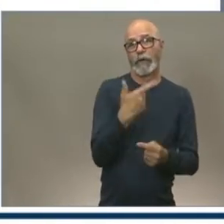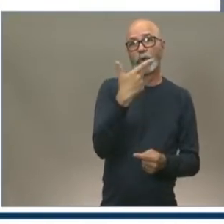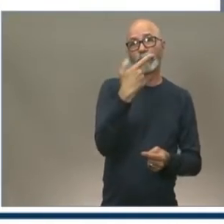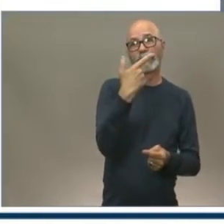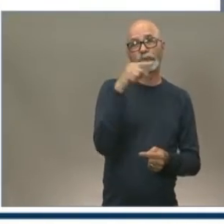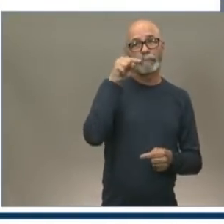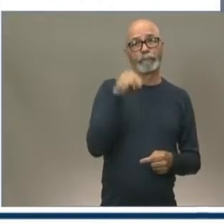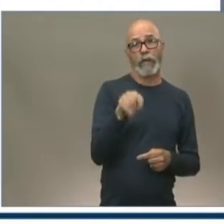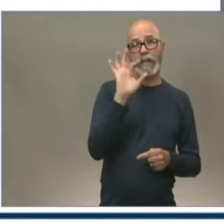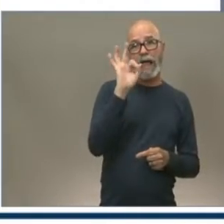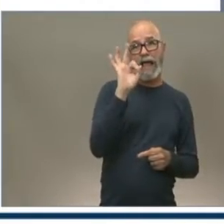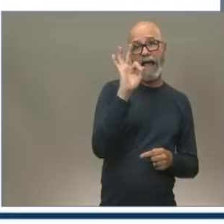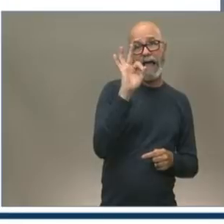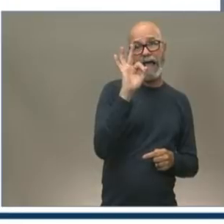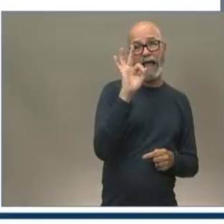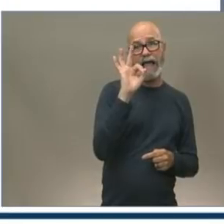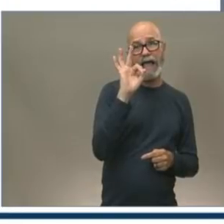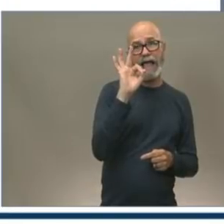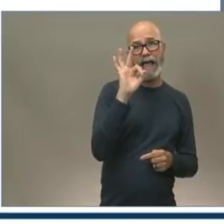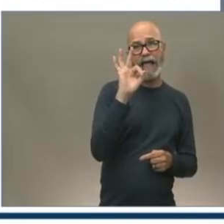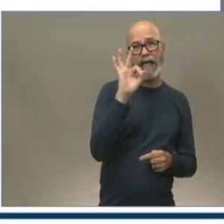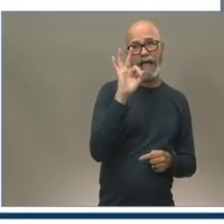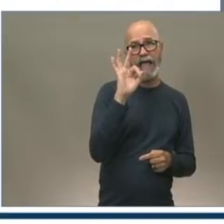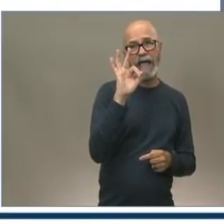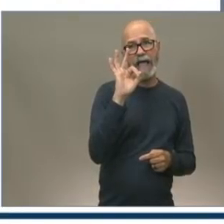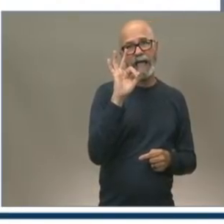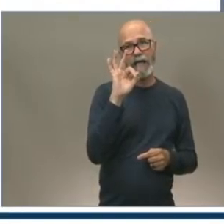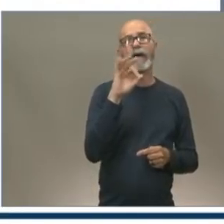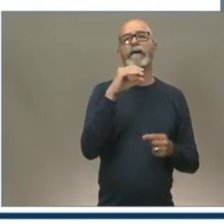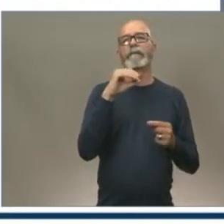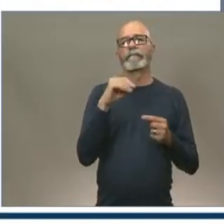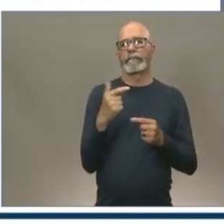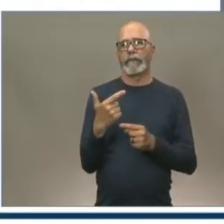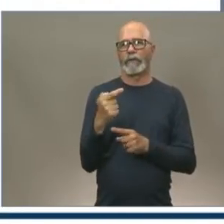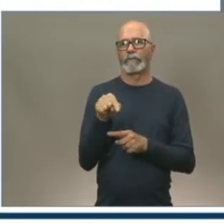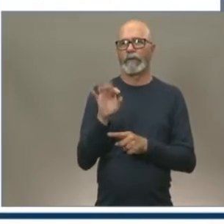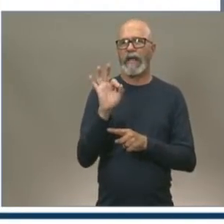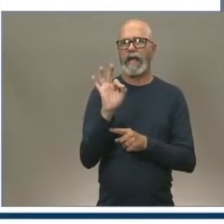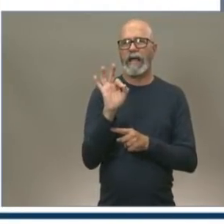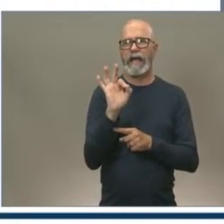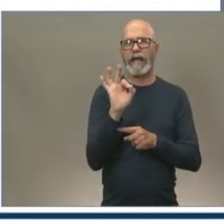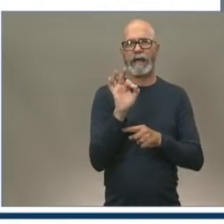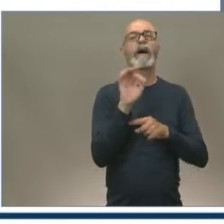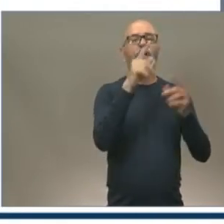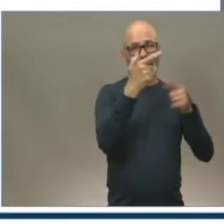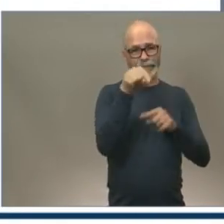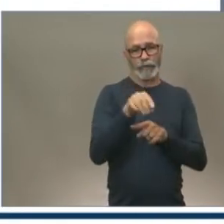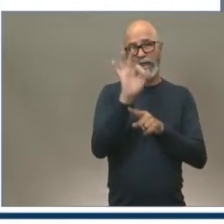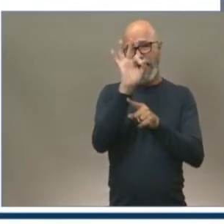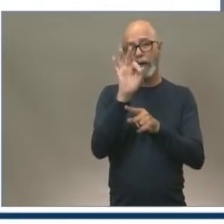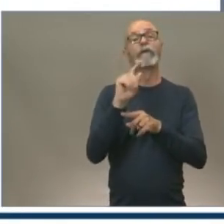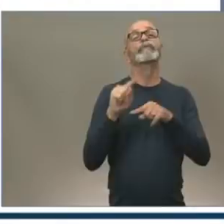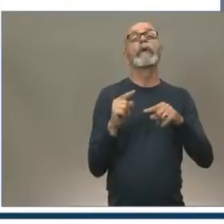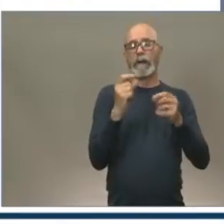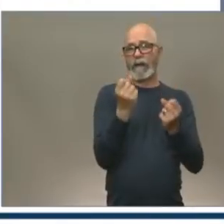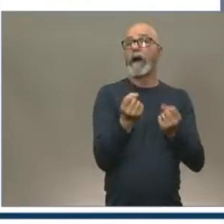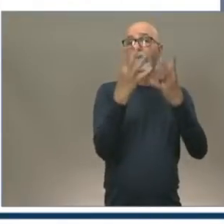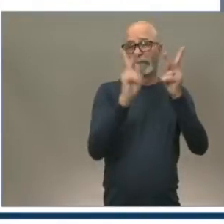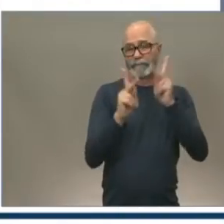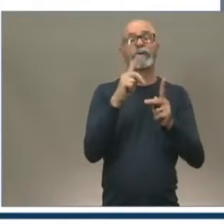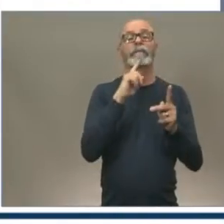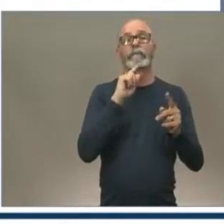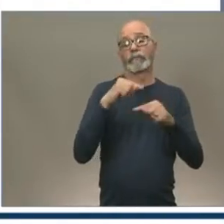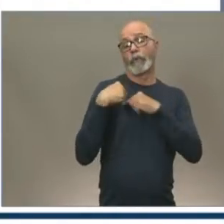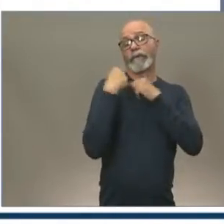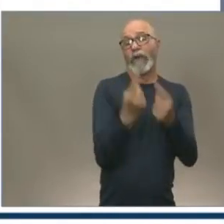have received 1 or more doses of vaccine. That's 216,000 doses of vaccine administered. In addition